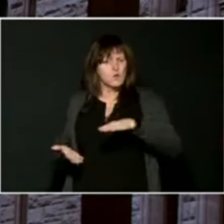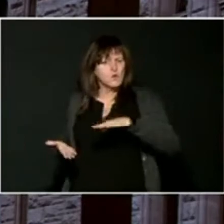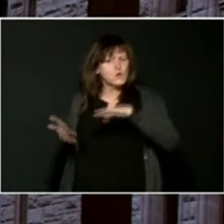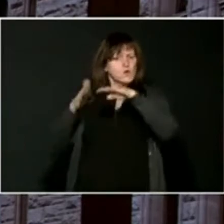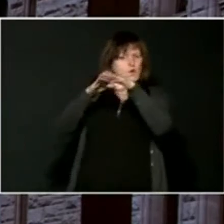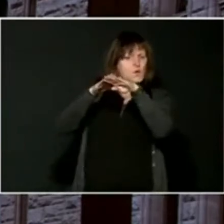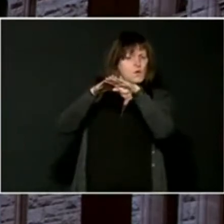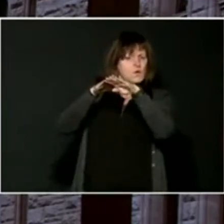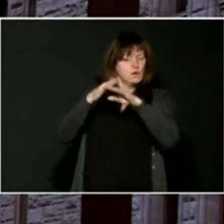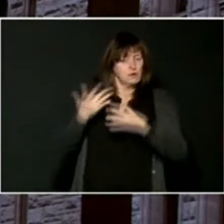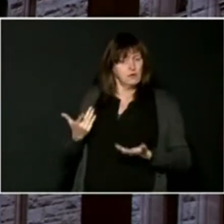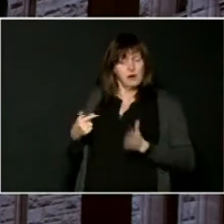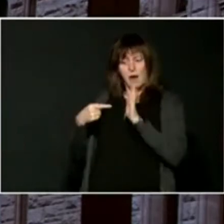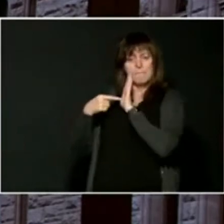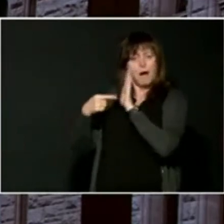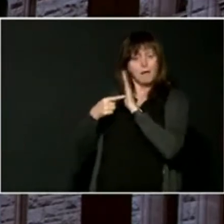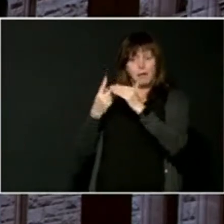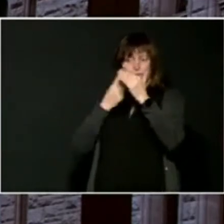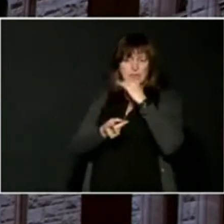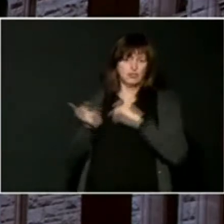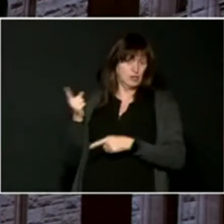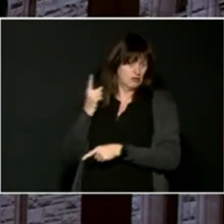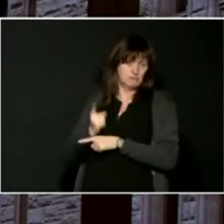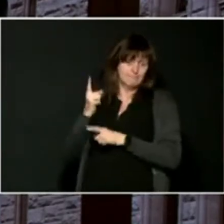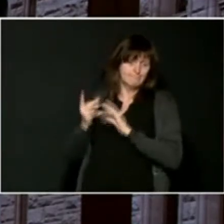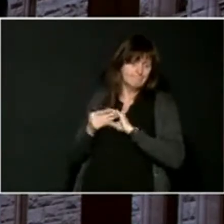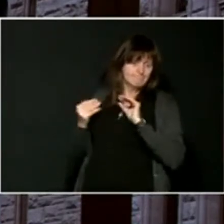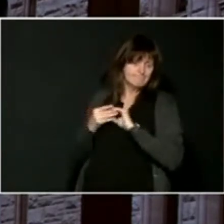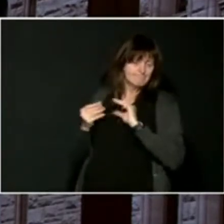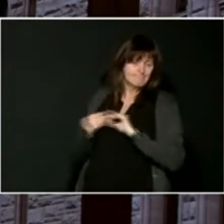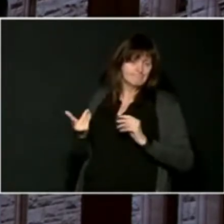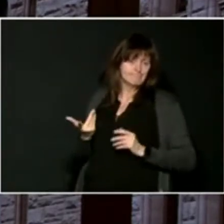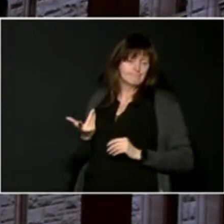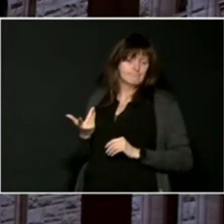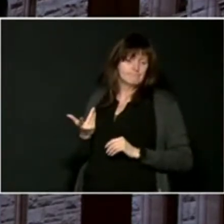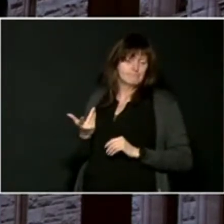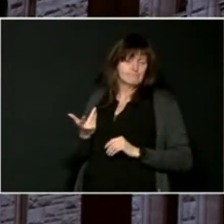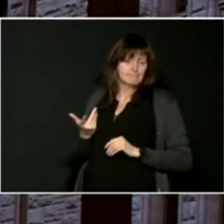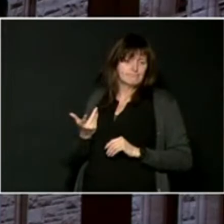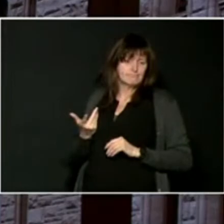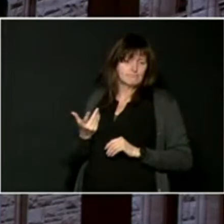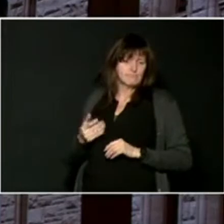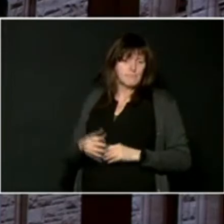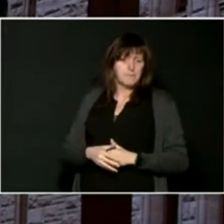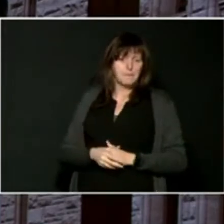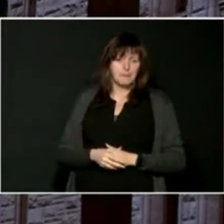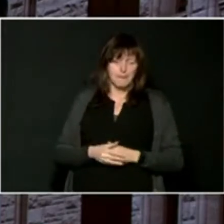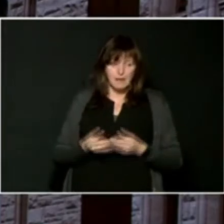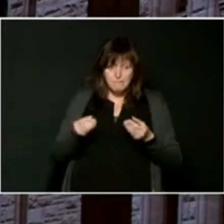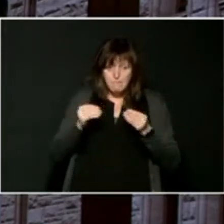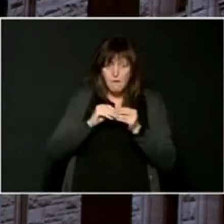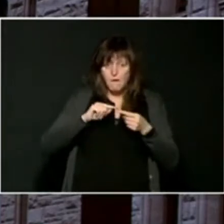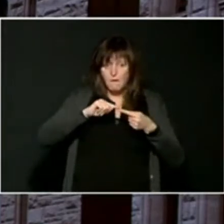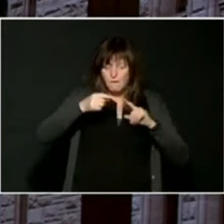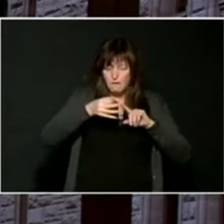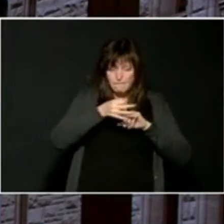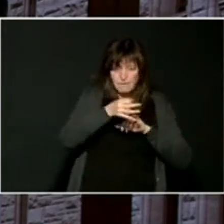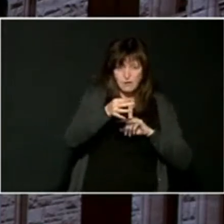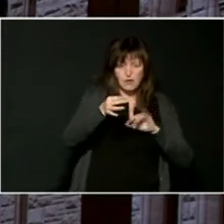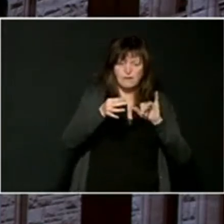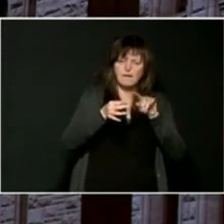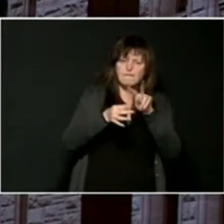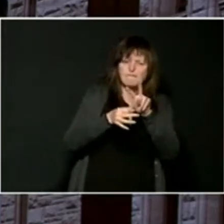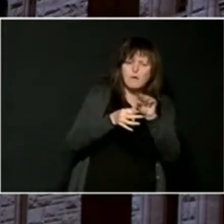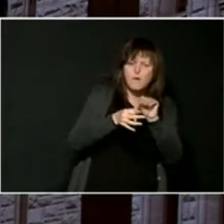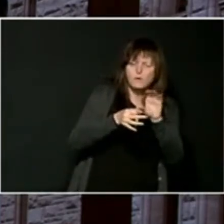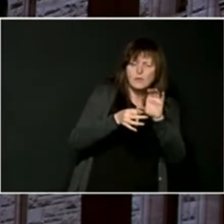we would see with the incoming and exacerbation of the variants of concern. Talking